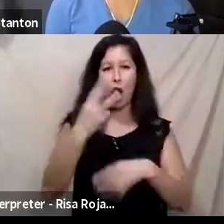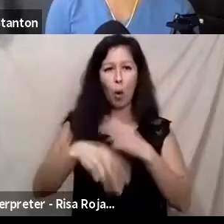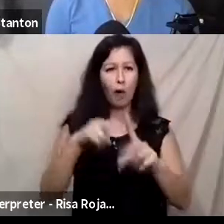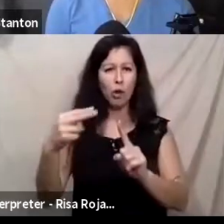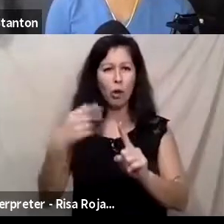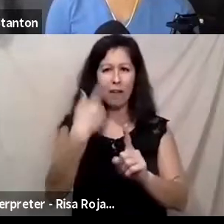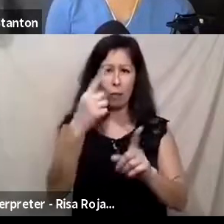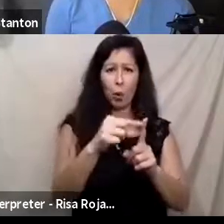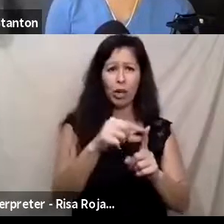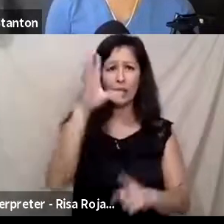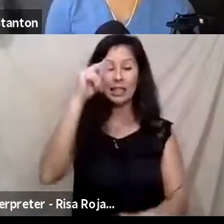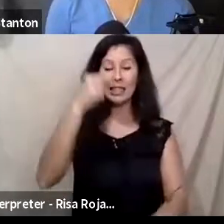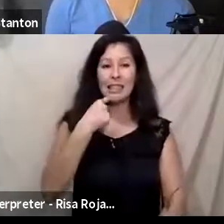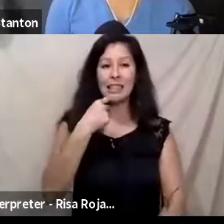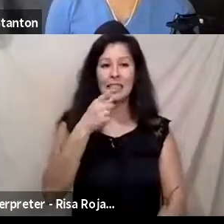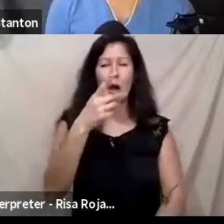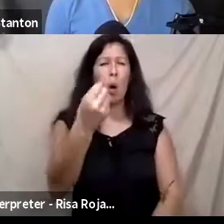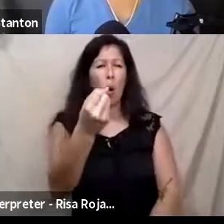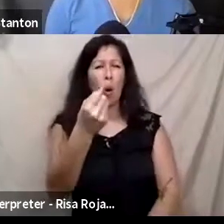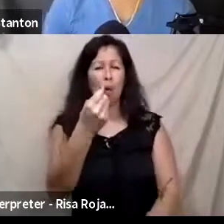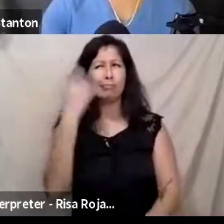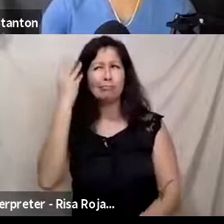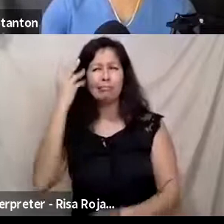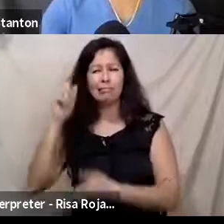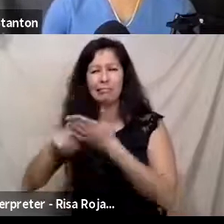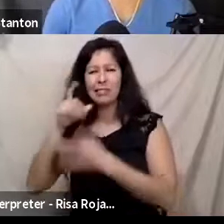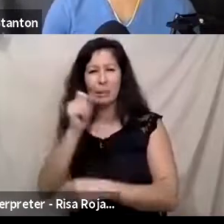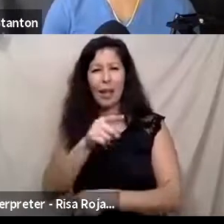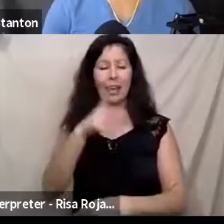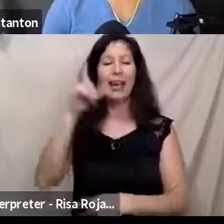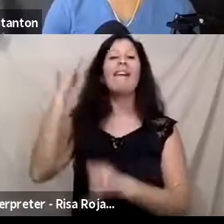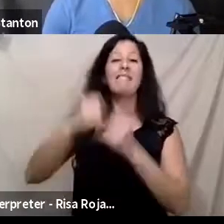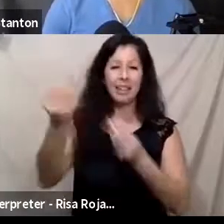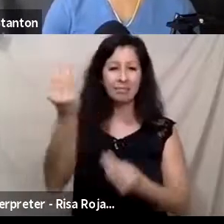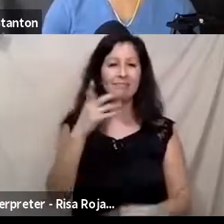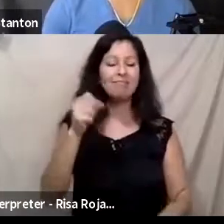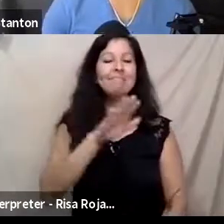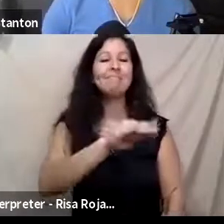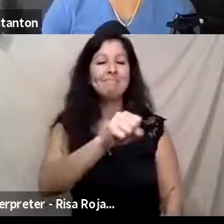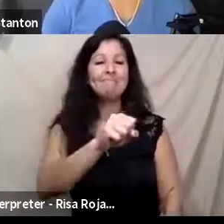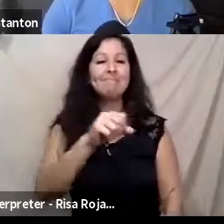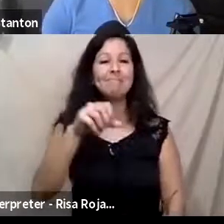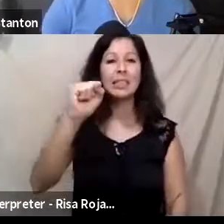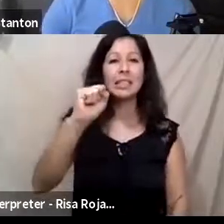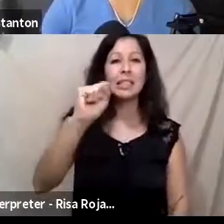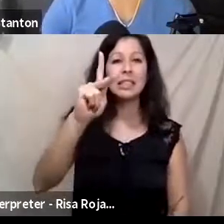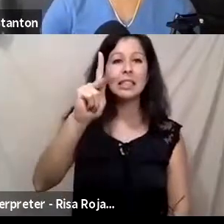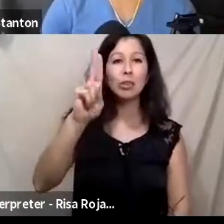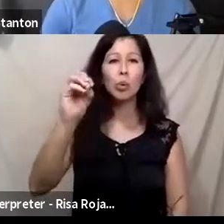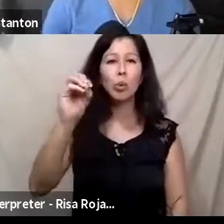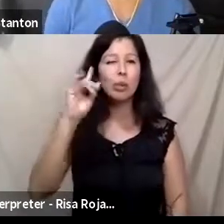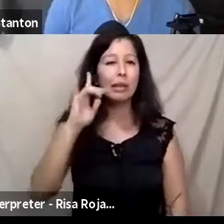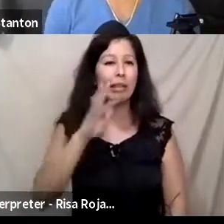And he goes, let me get back to you on that. And then he came back and he said, yeah, he said, it's school.